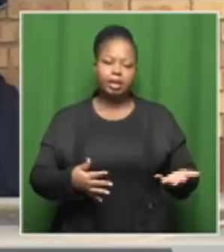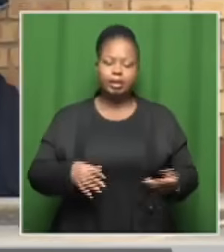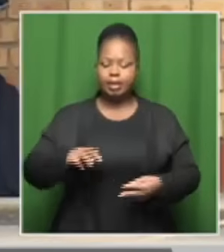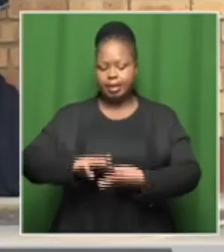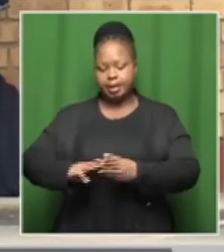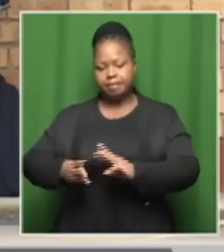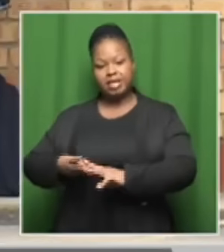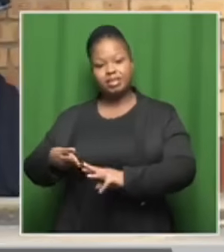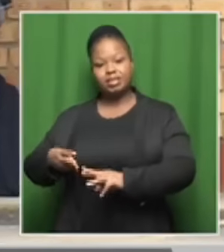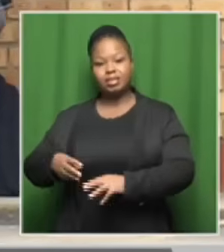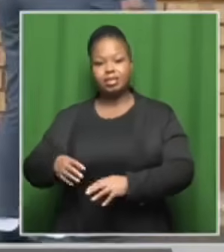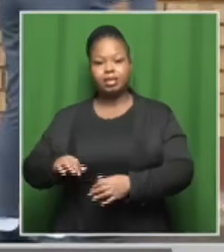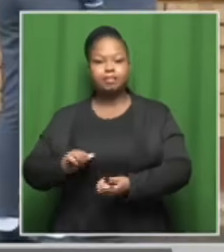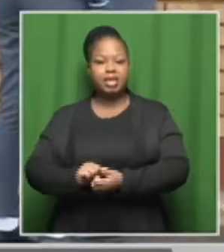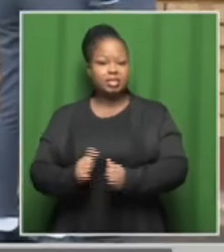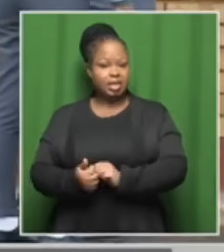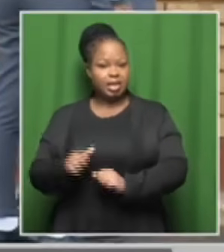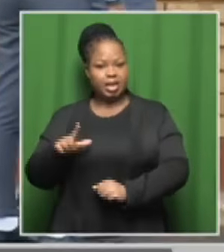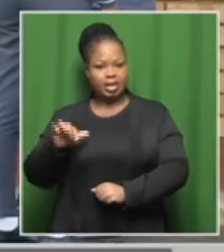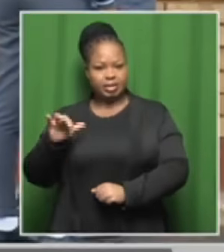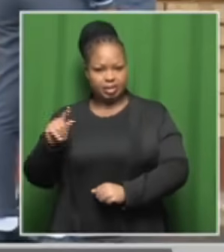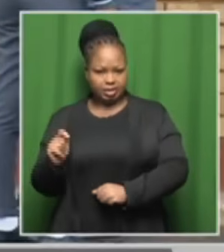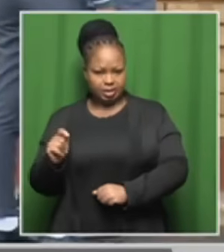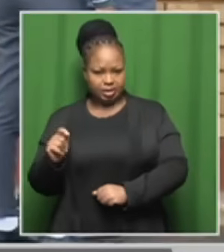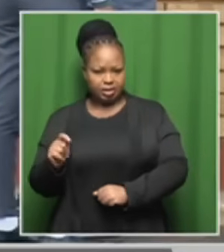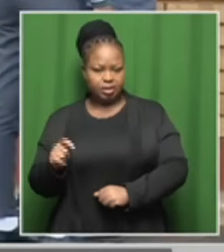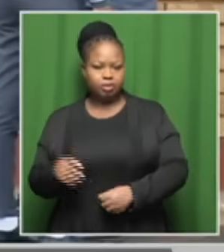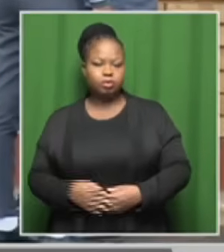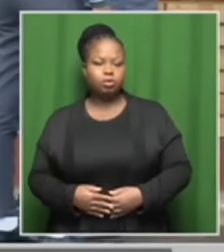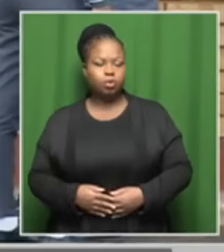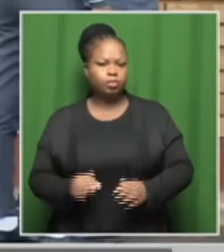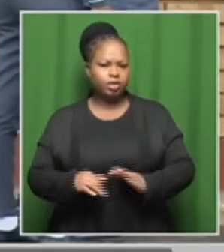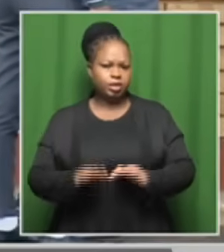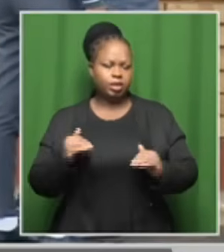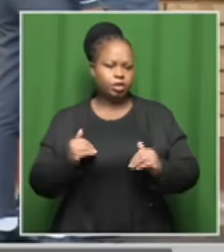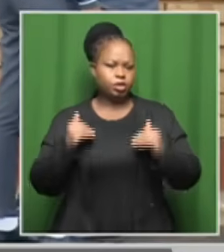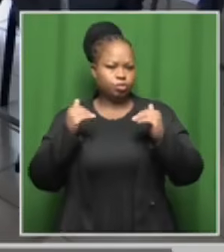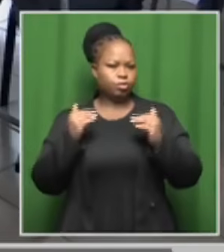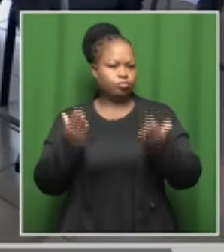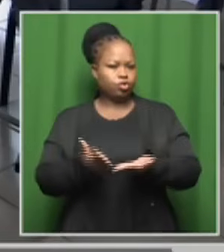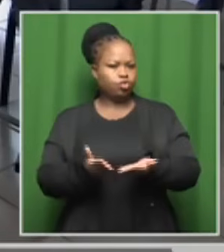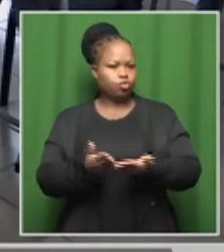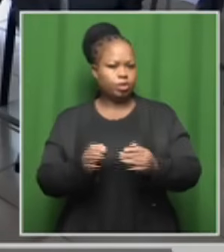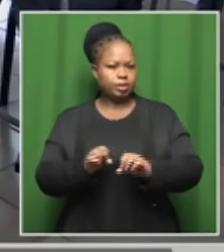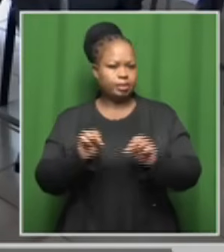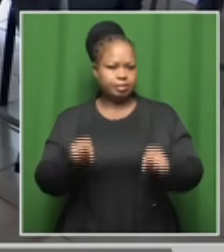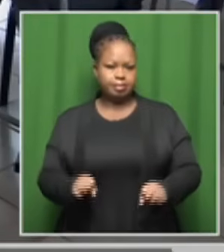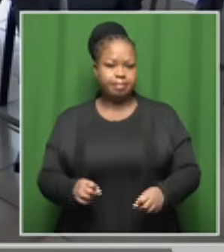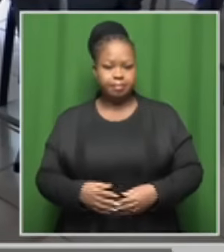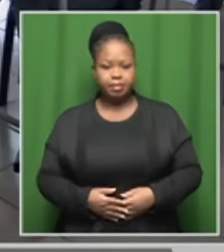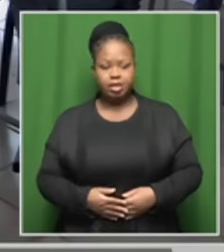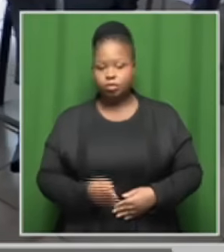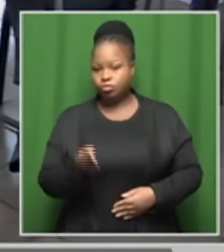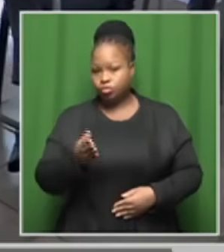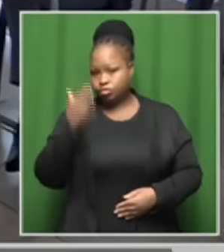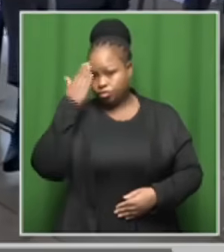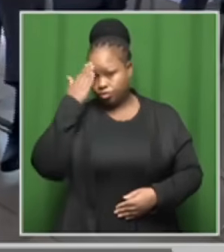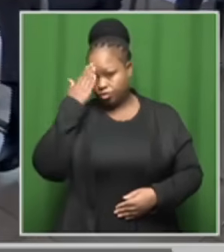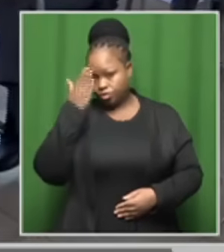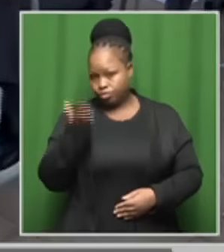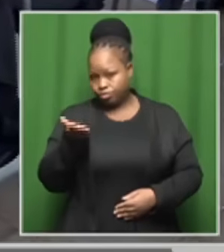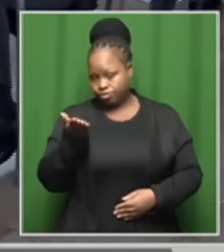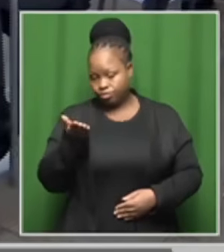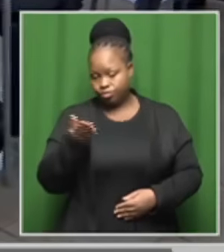literacy in the higher band of our schooling system. The reality is, though, and you would know this,